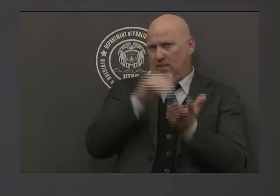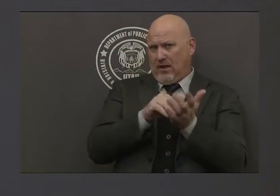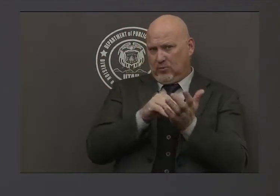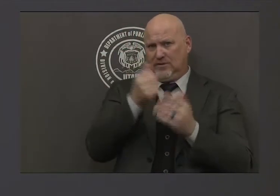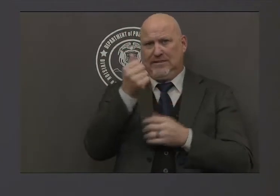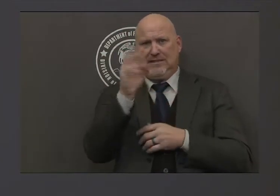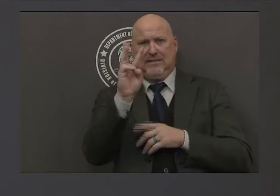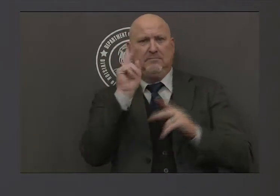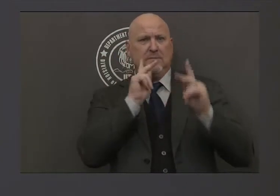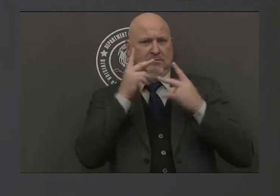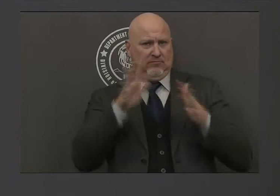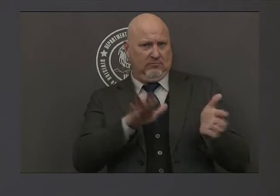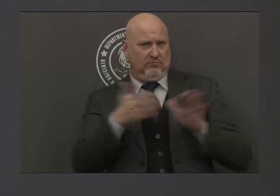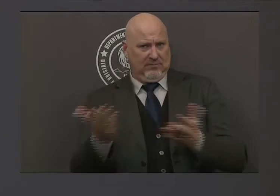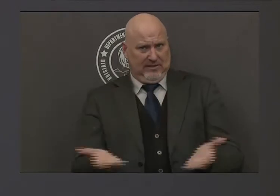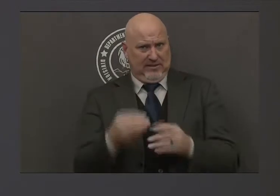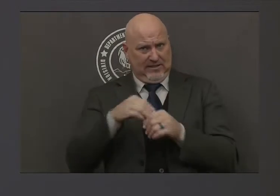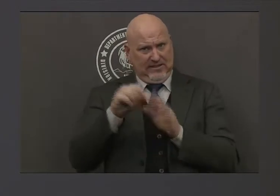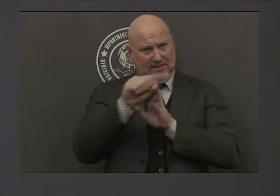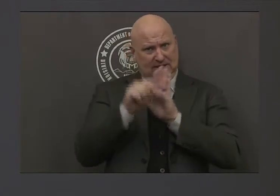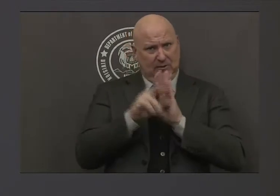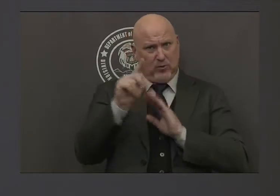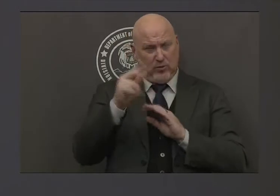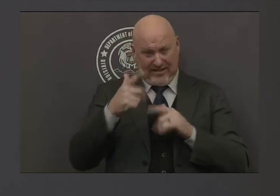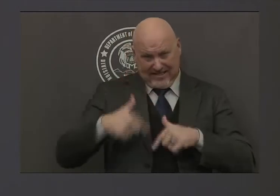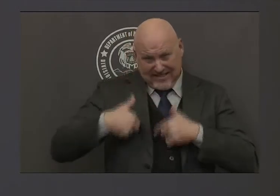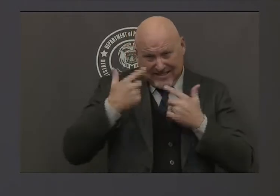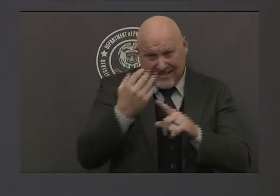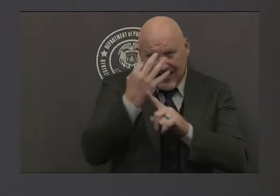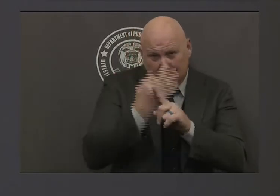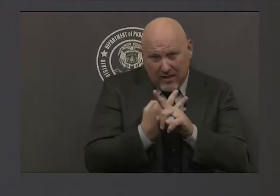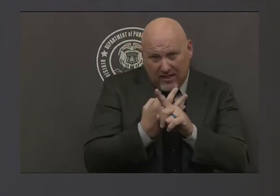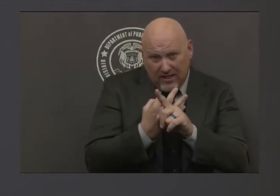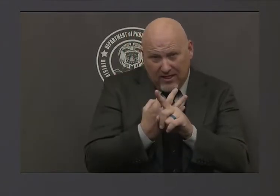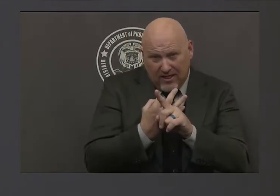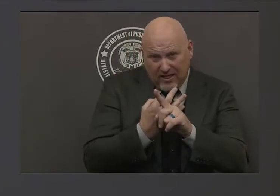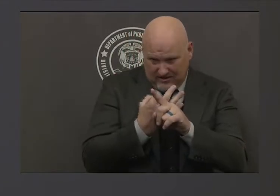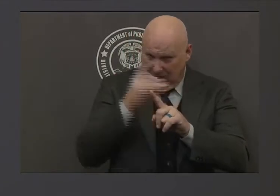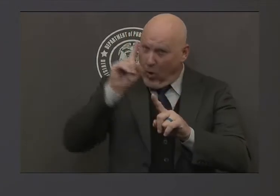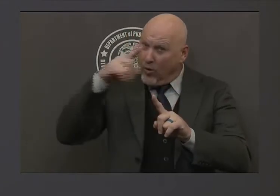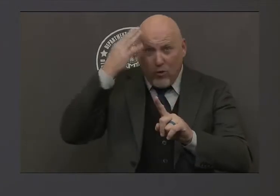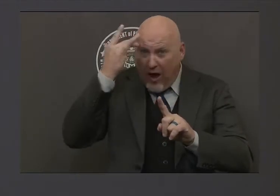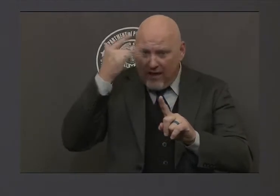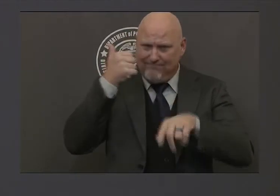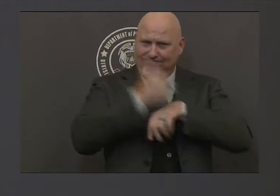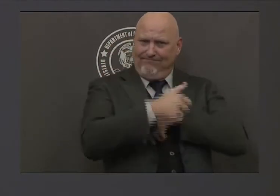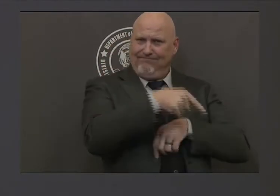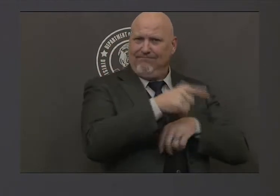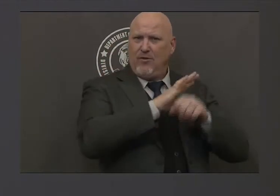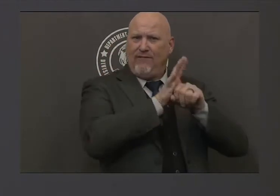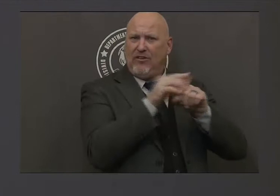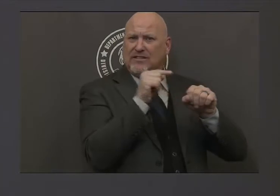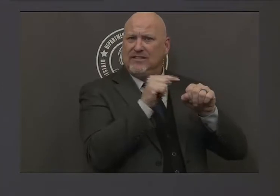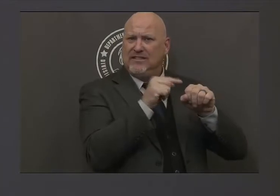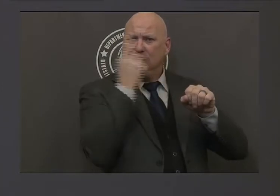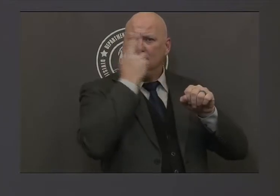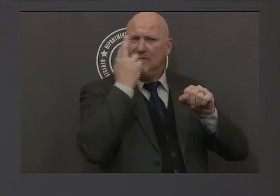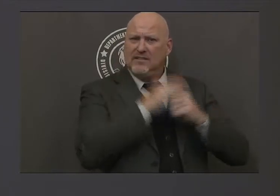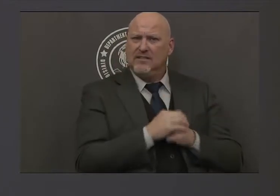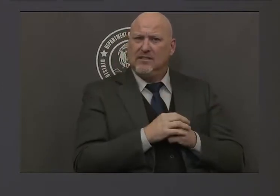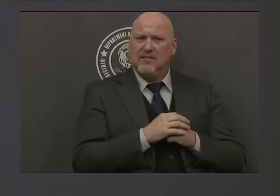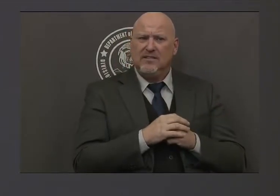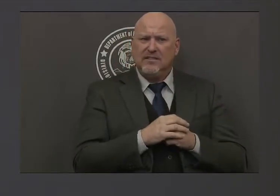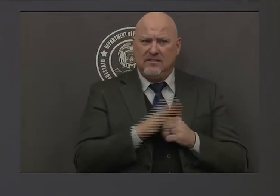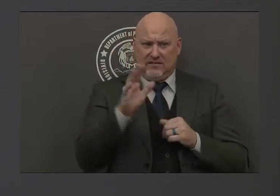state of Utah. And we mourn each and every one of those losses that are premature for a person's lifespan.